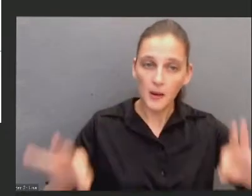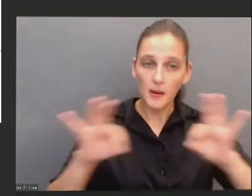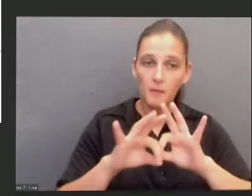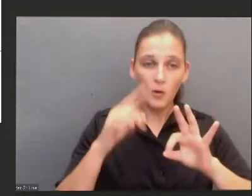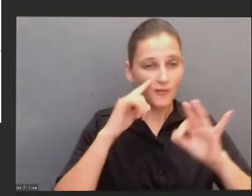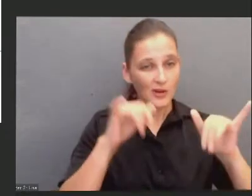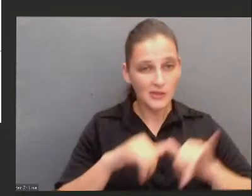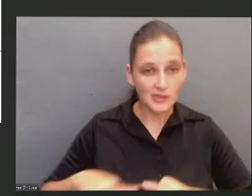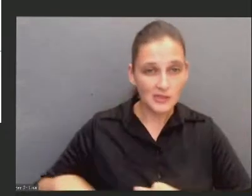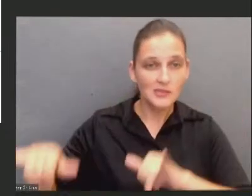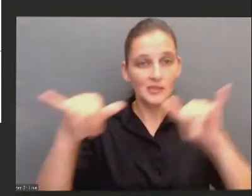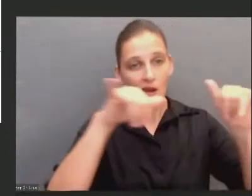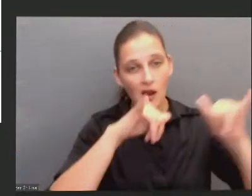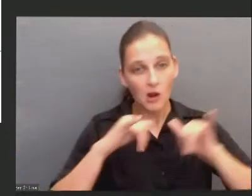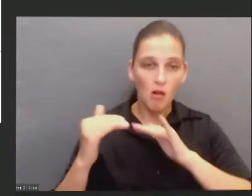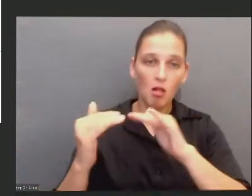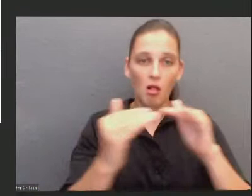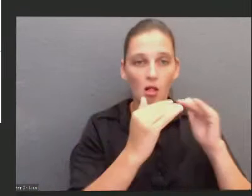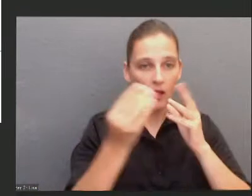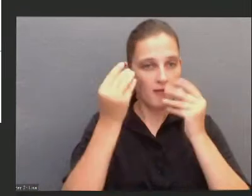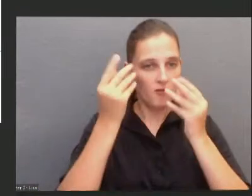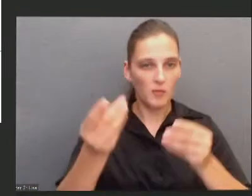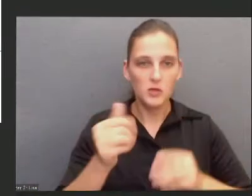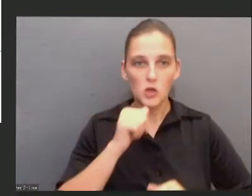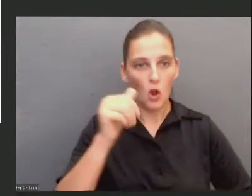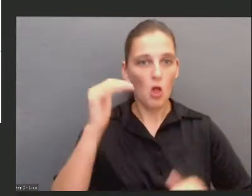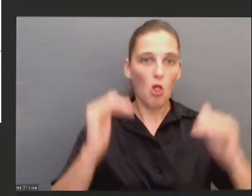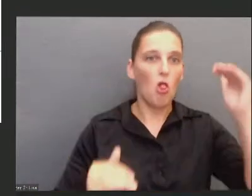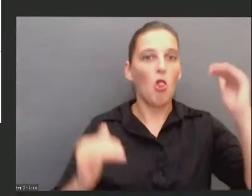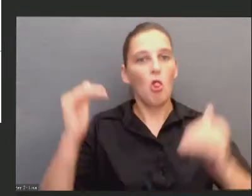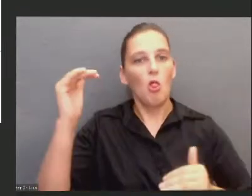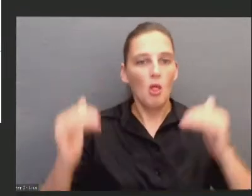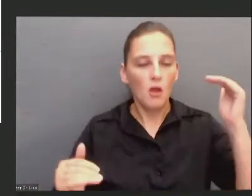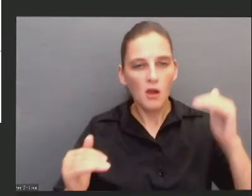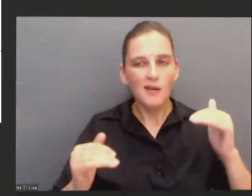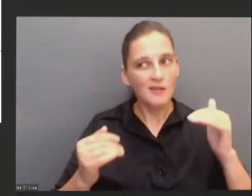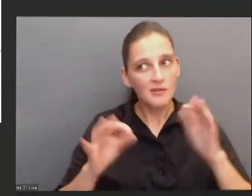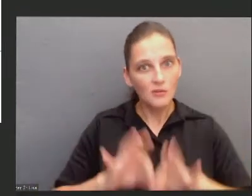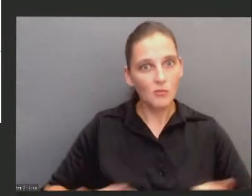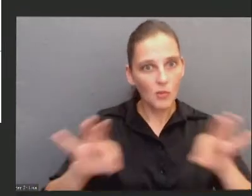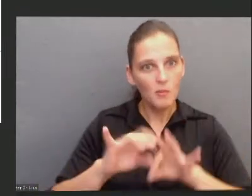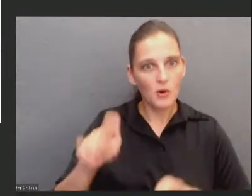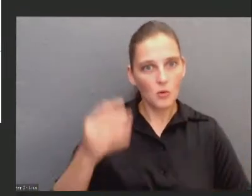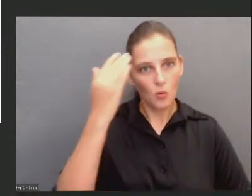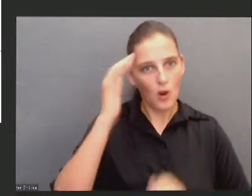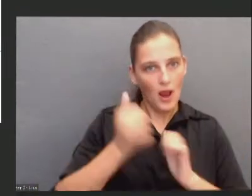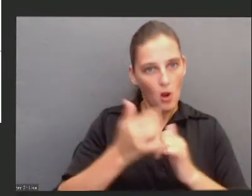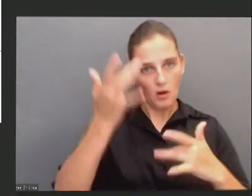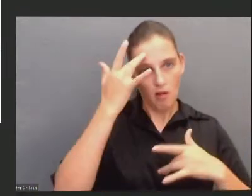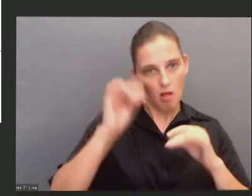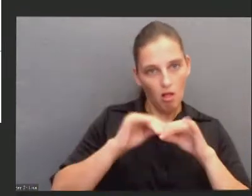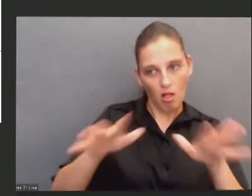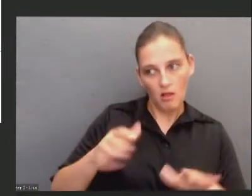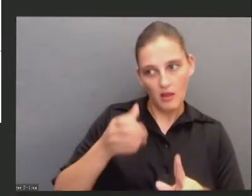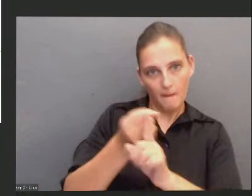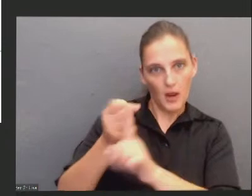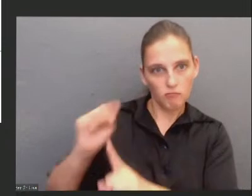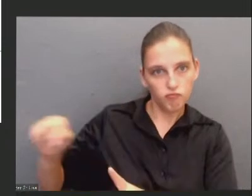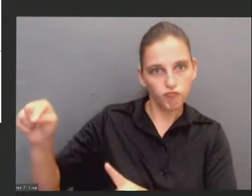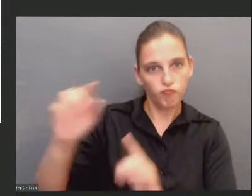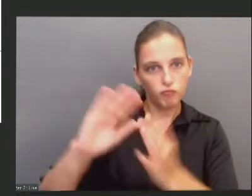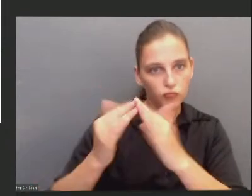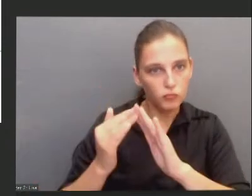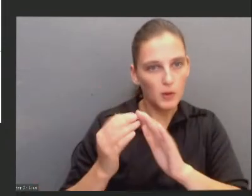critical to driving an understanding of how the pandemic is impacting communities at a granular level to really drive equity-centered